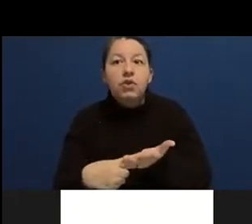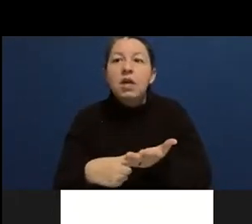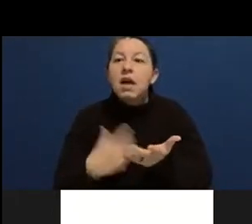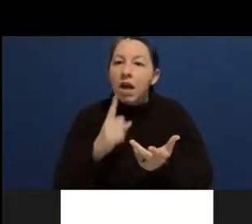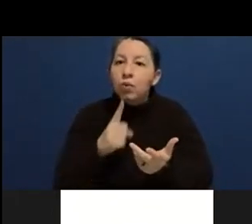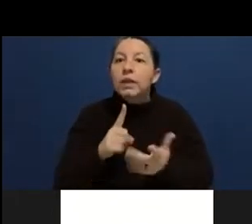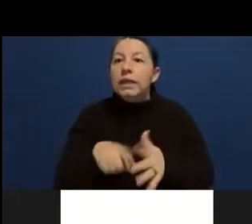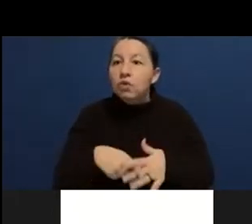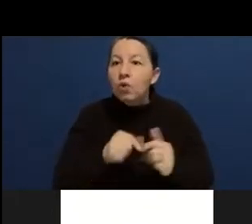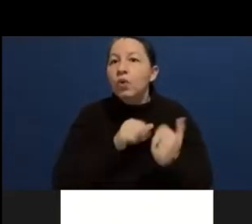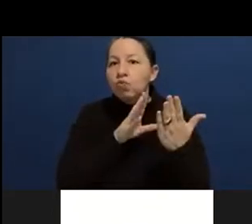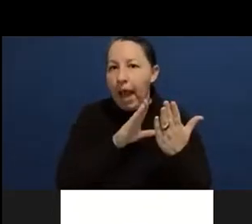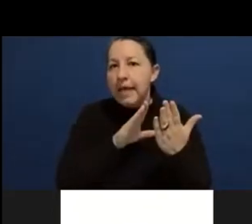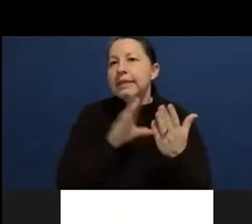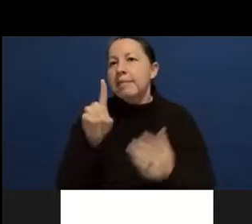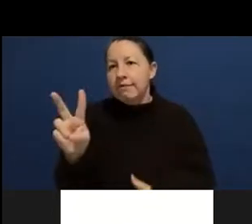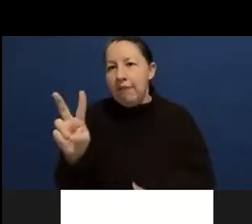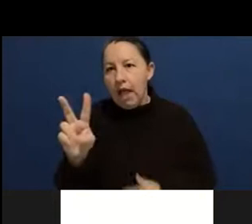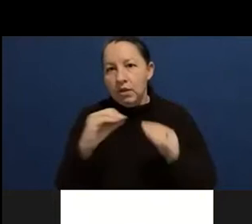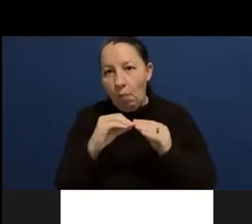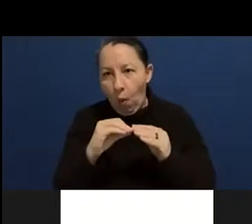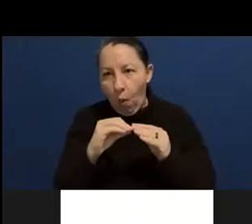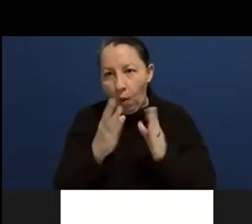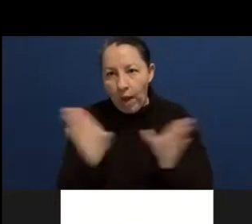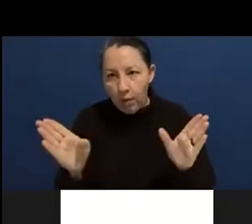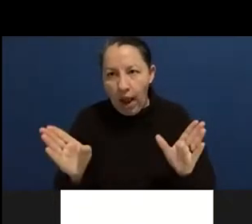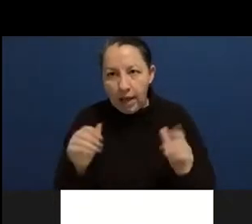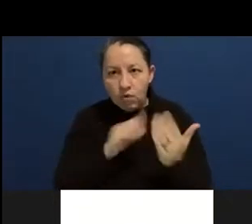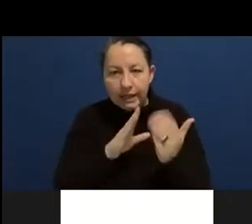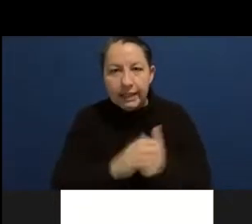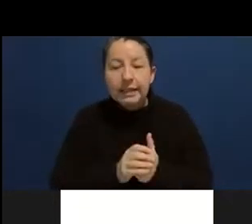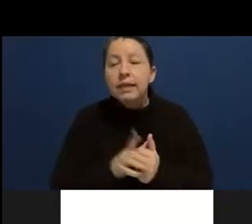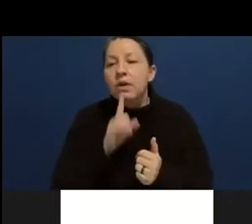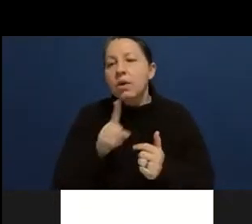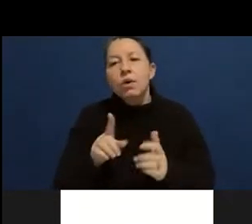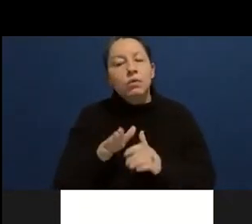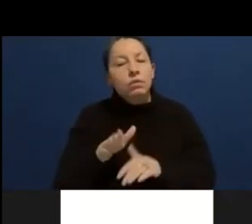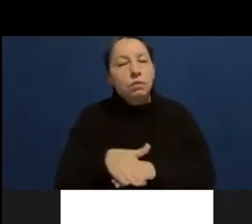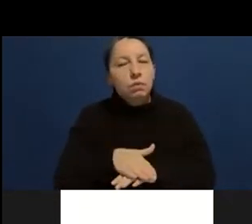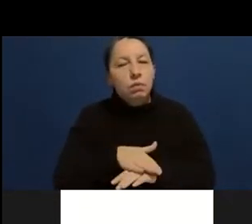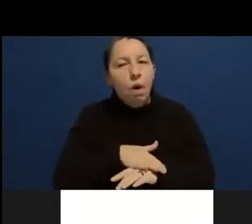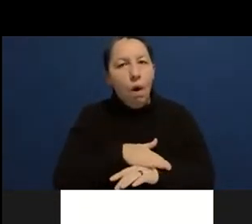violence. And so it's a slow integration and education process.